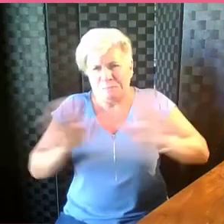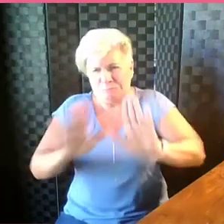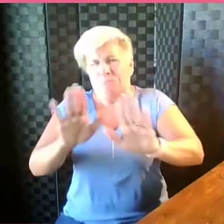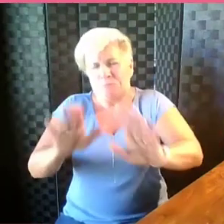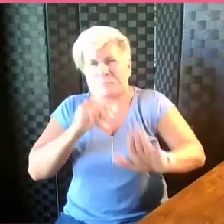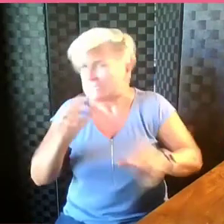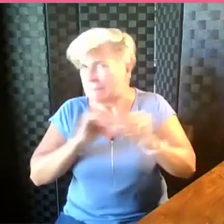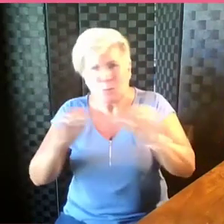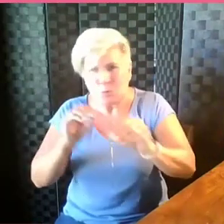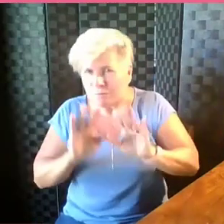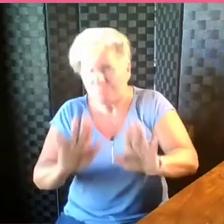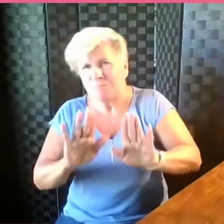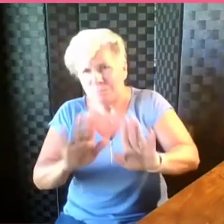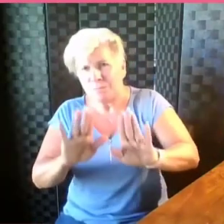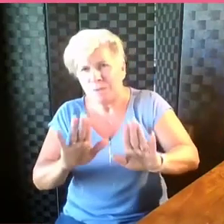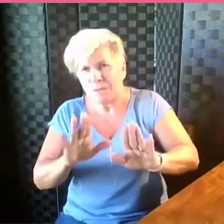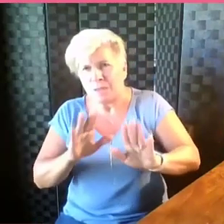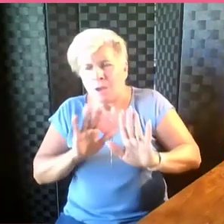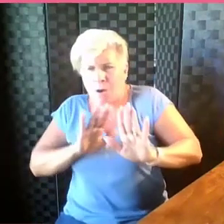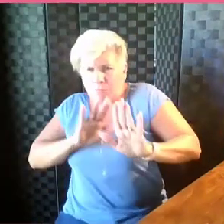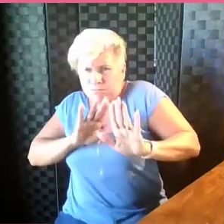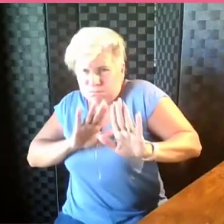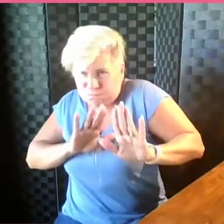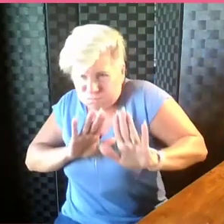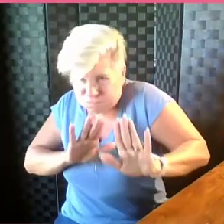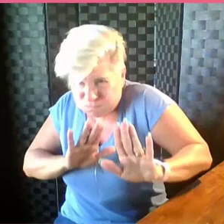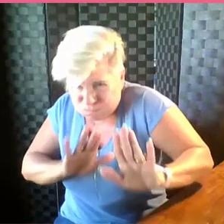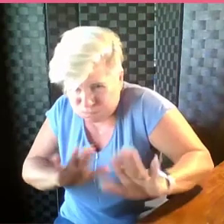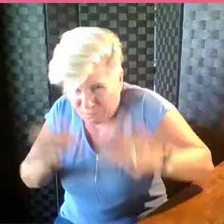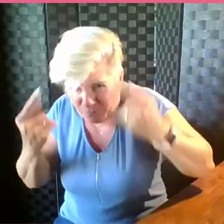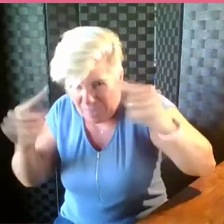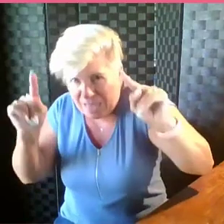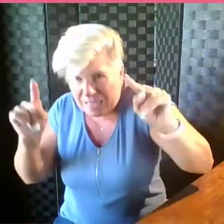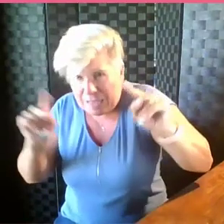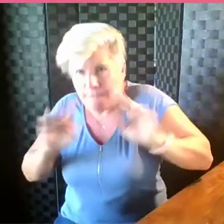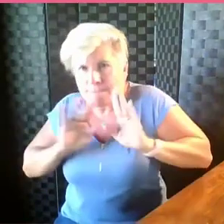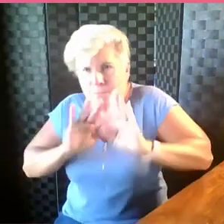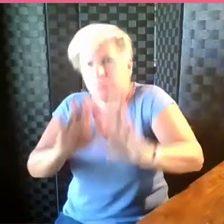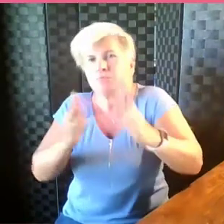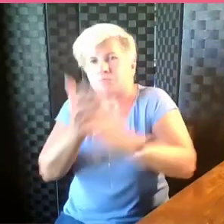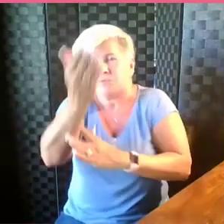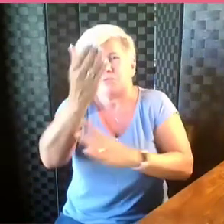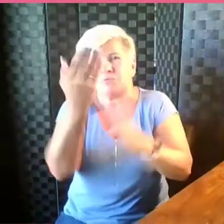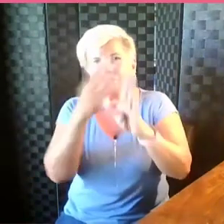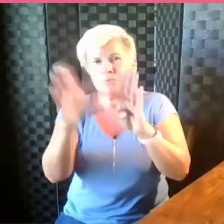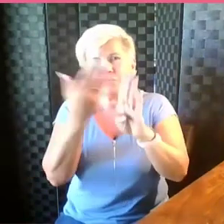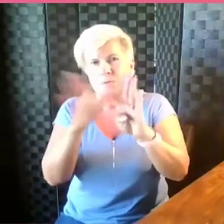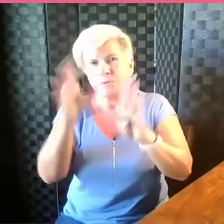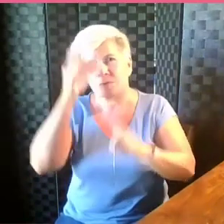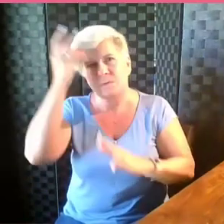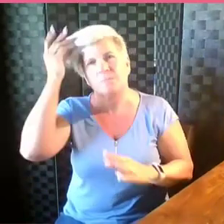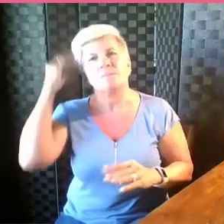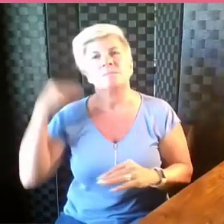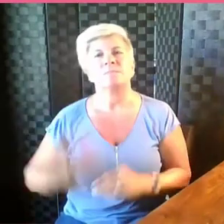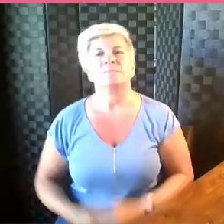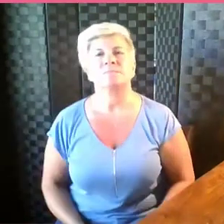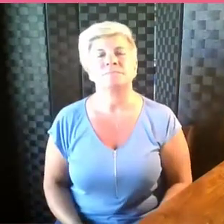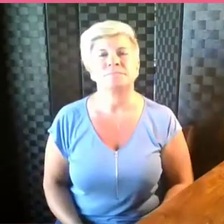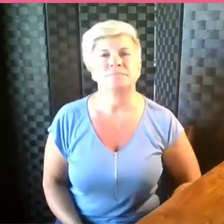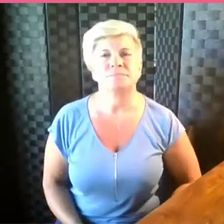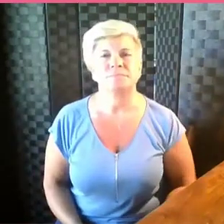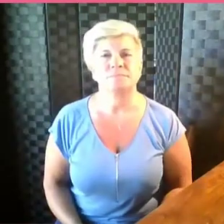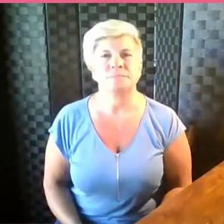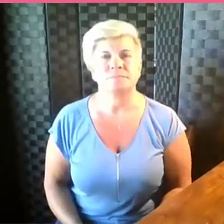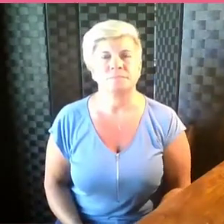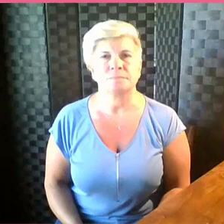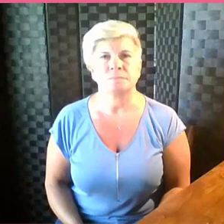his weight into it finally and pushed it through their front door. So thinking about my rules of